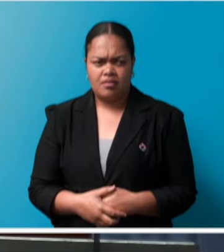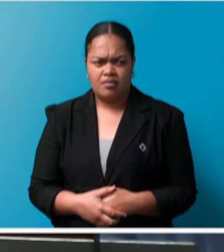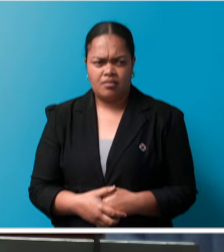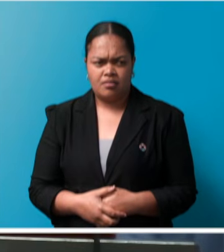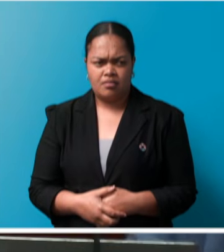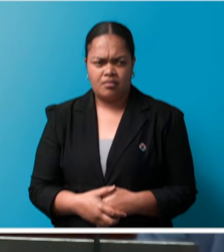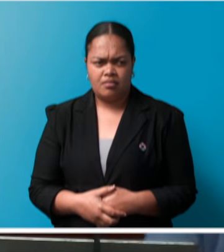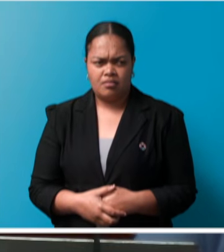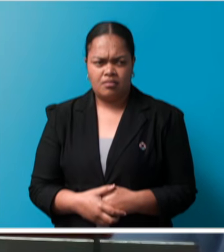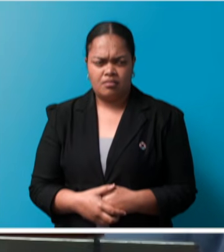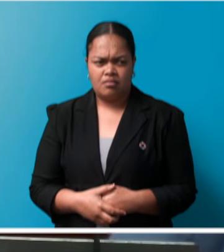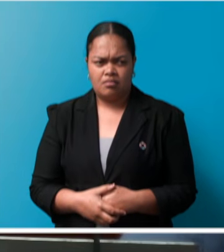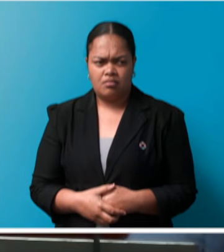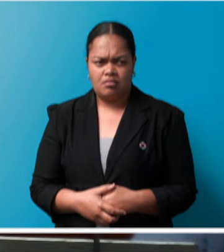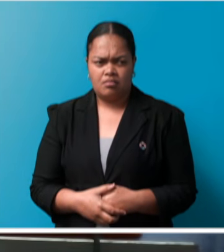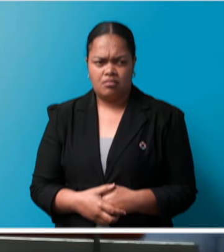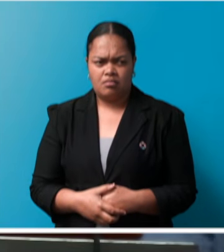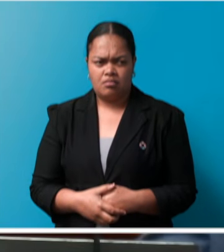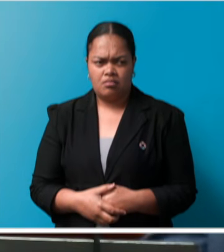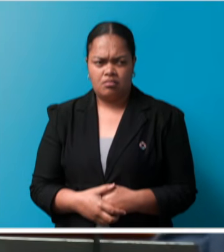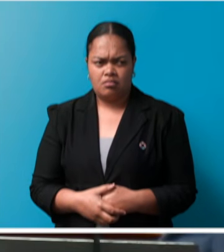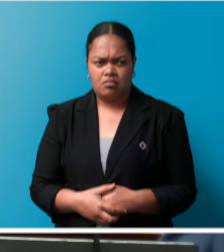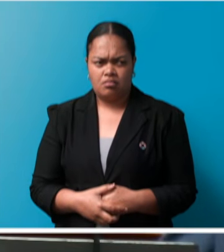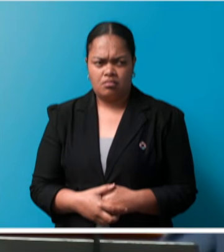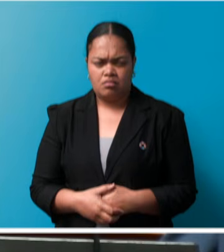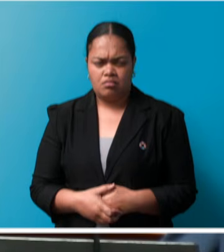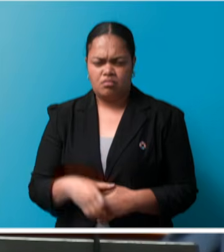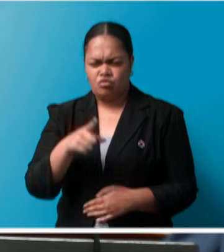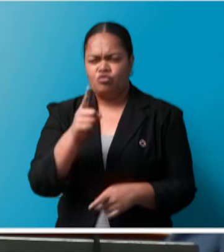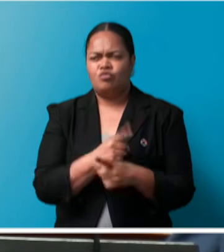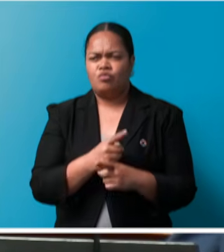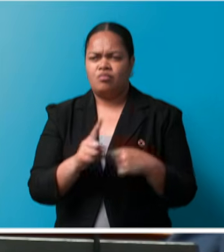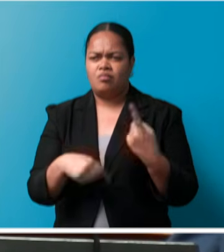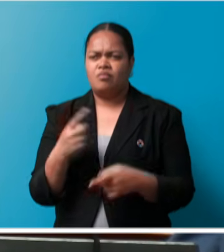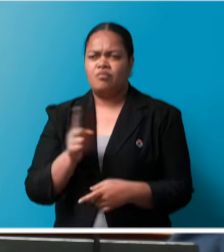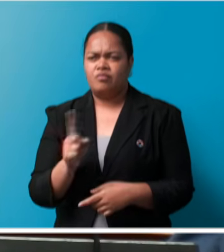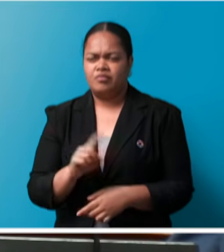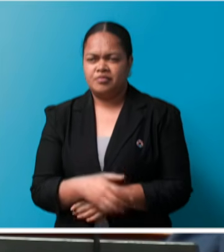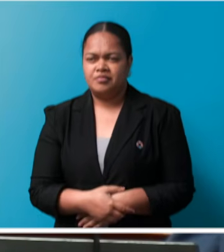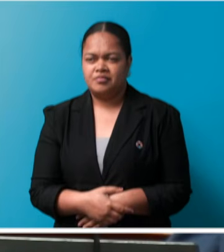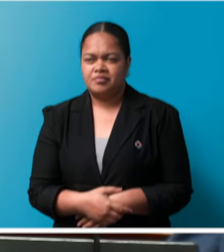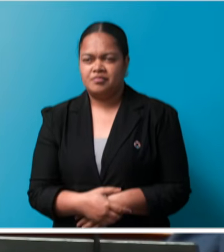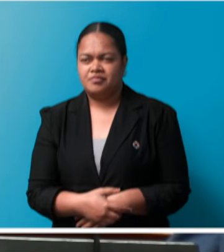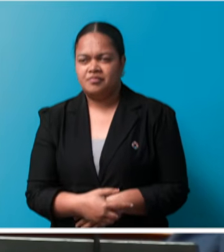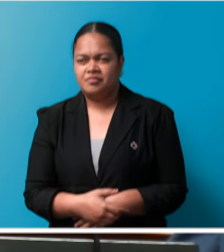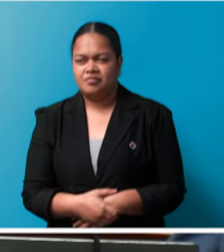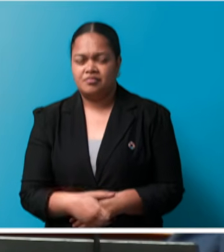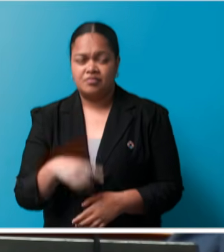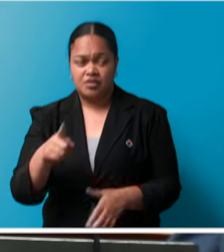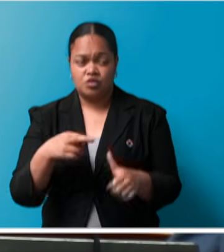Oh, yes. Yeah. What are you commenting about now? Together, these investments